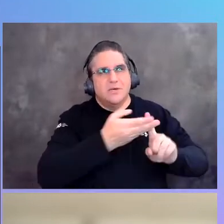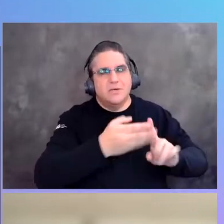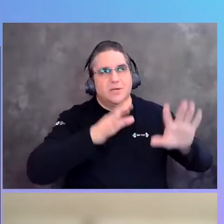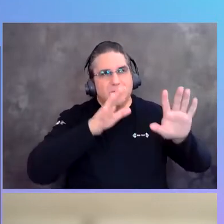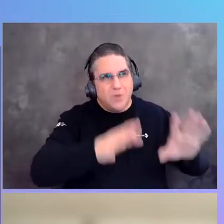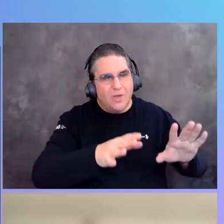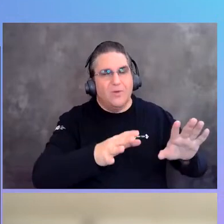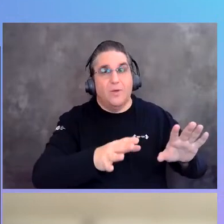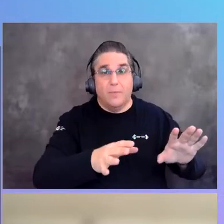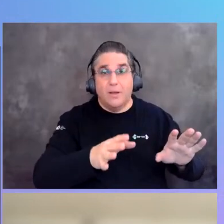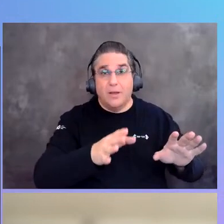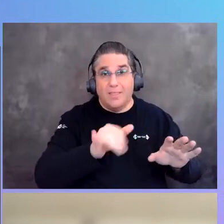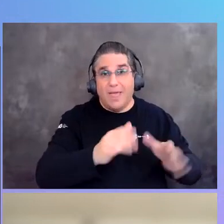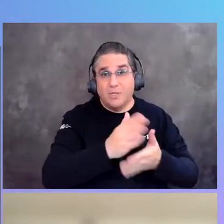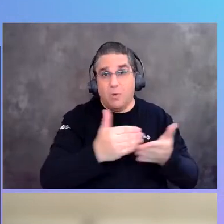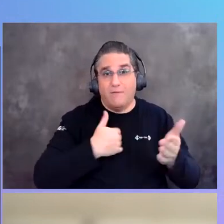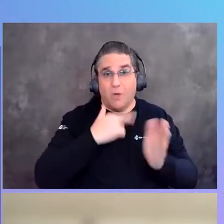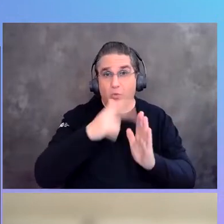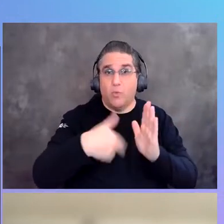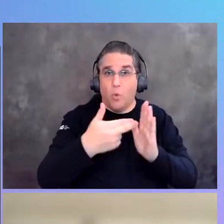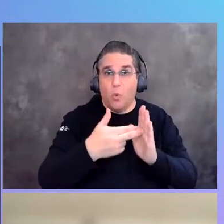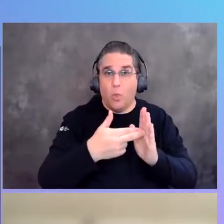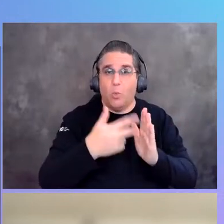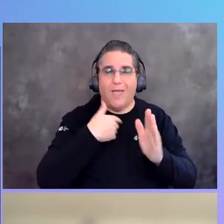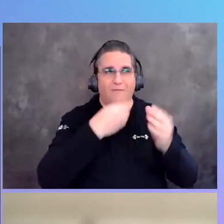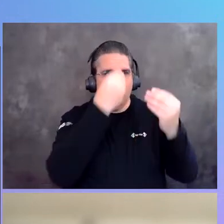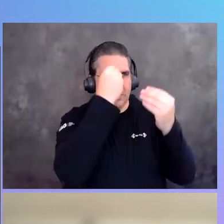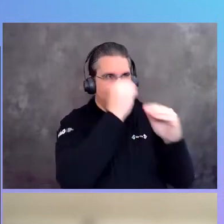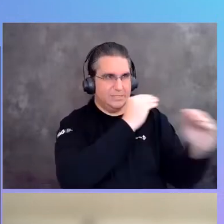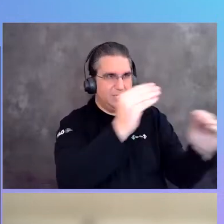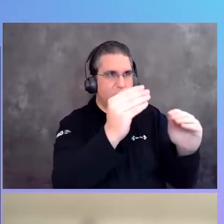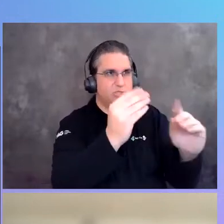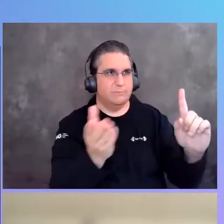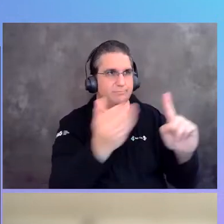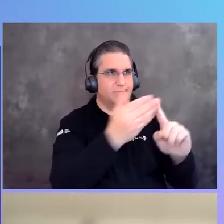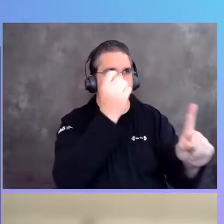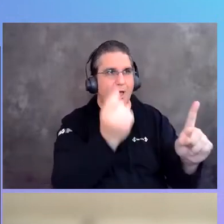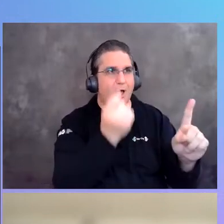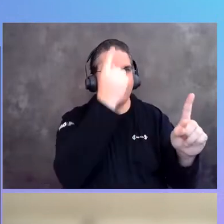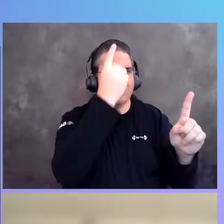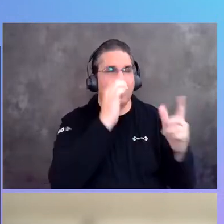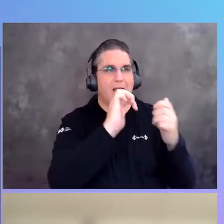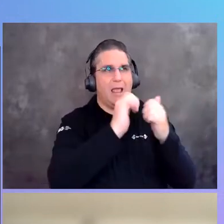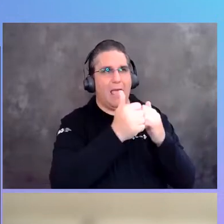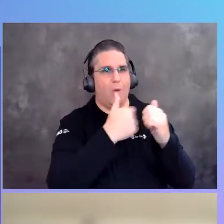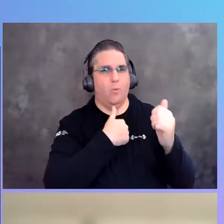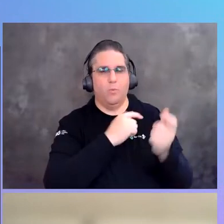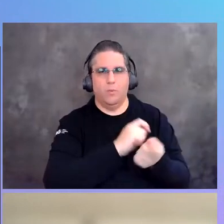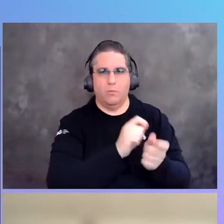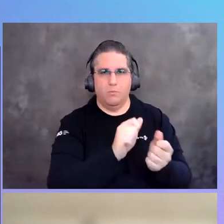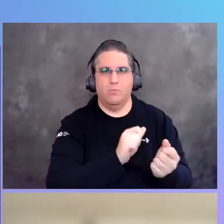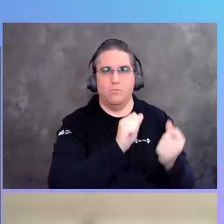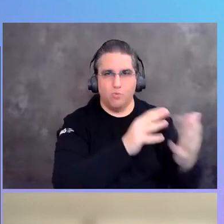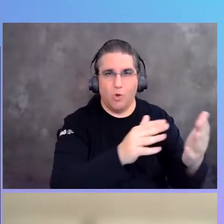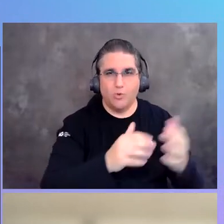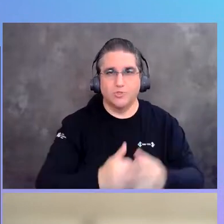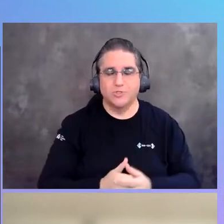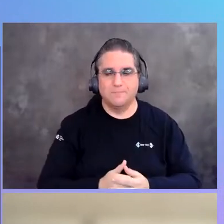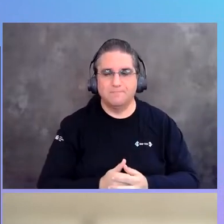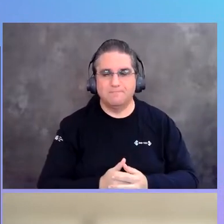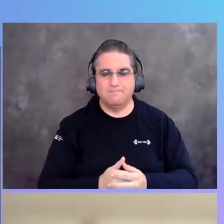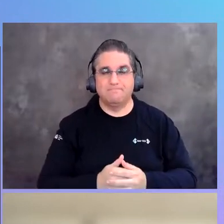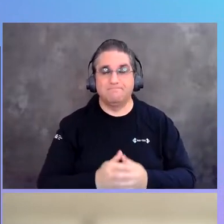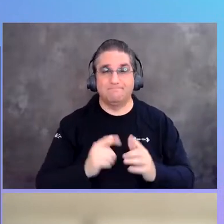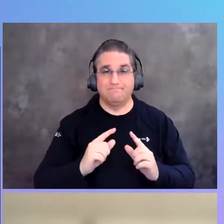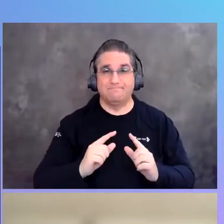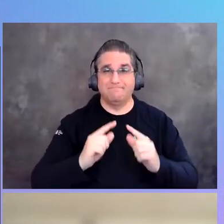the role was to go in and get people to understand why we're taking certain routes and the benefits that will bring. Other